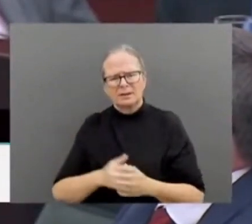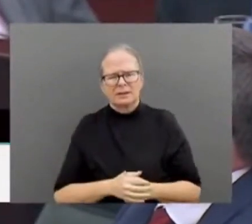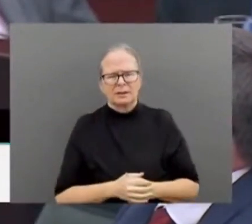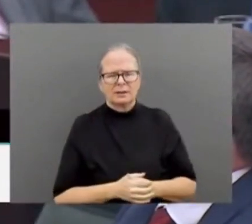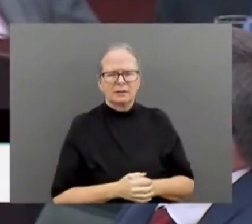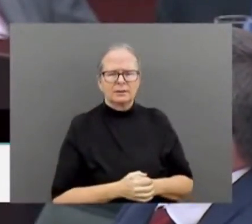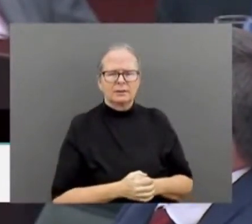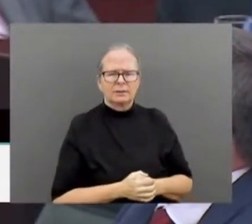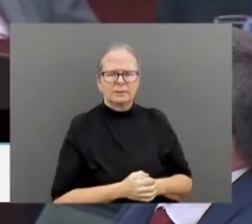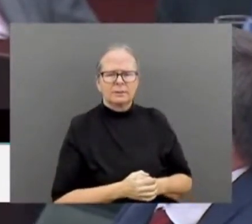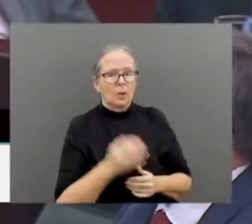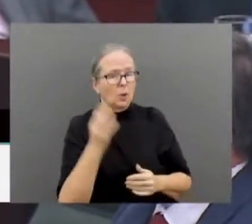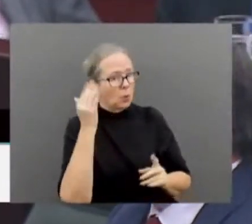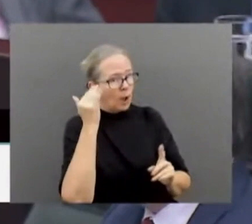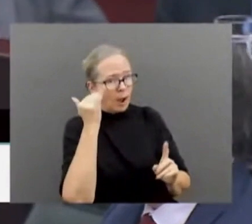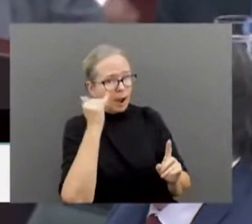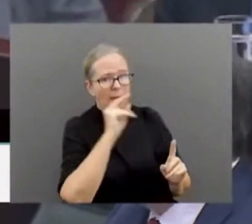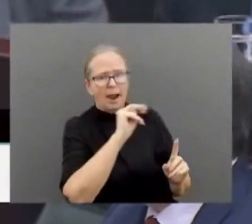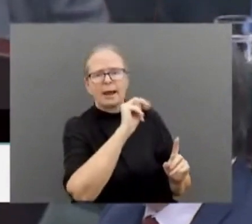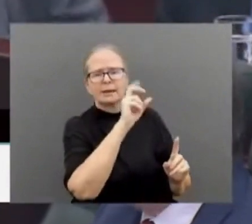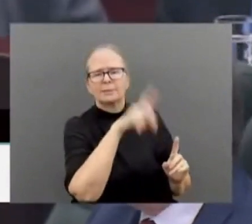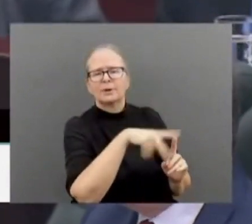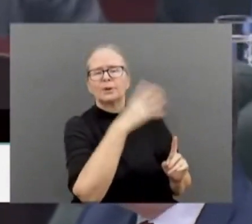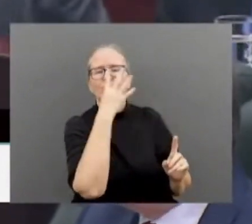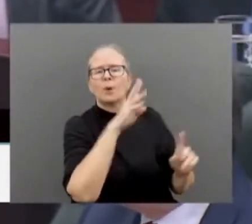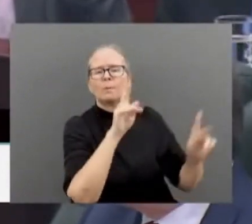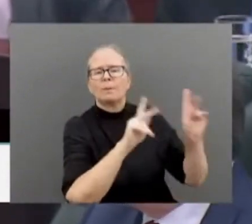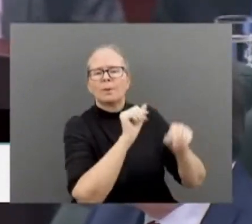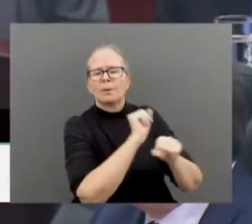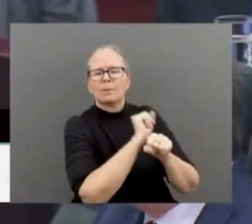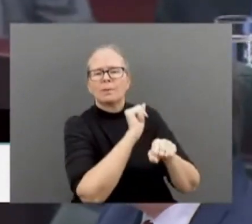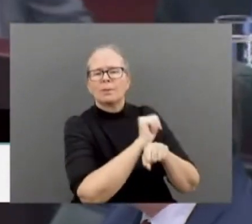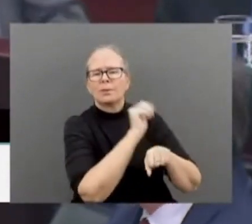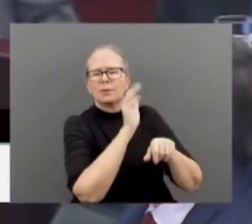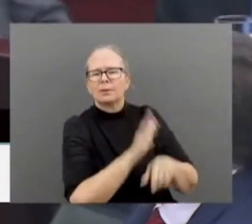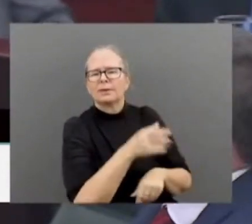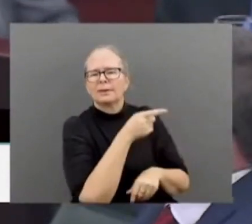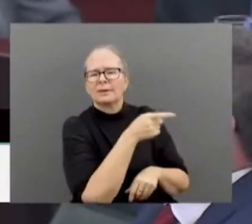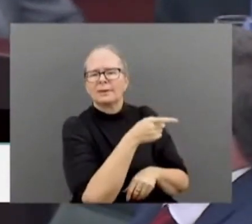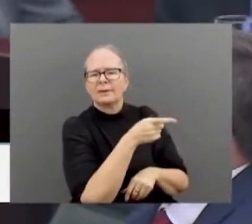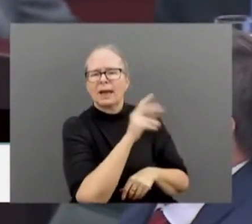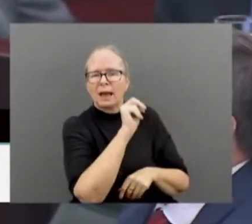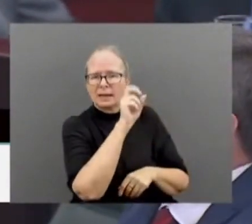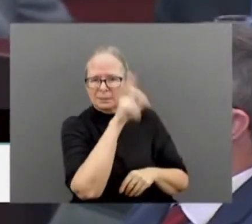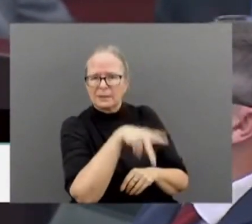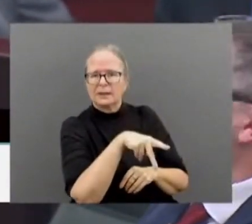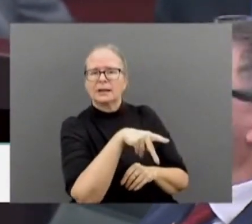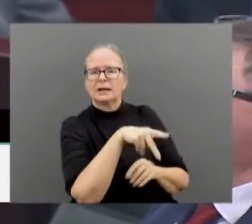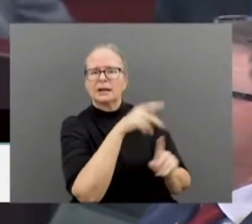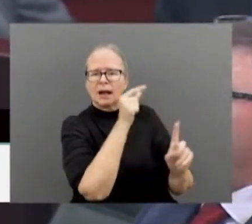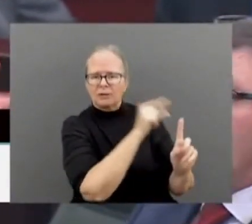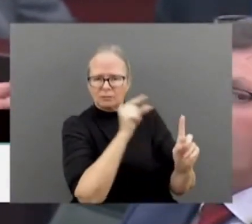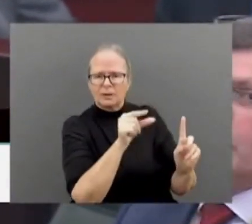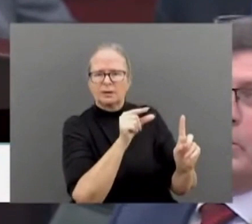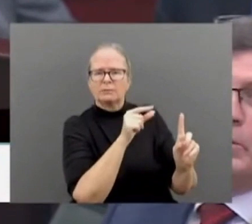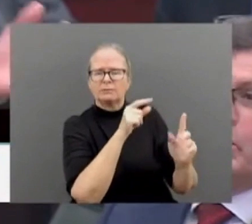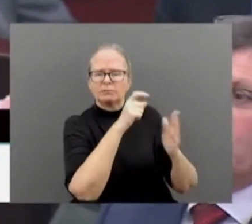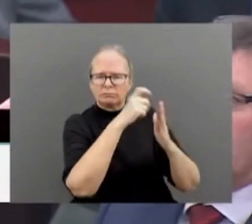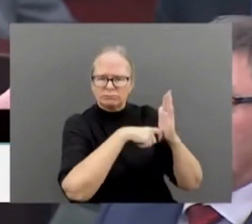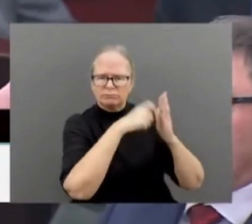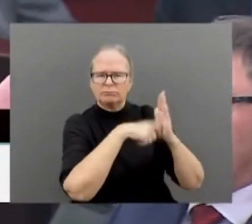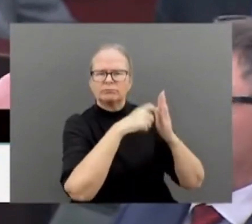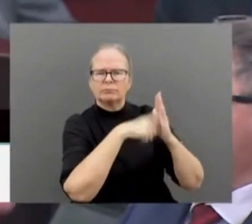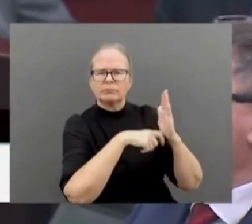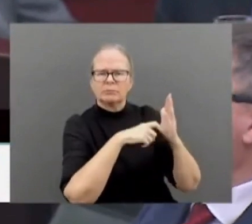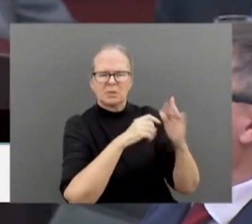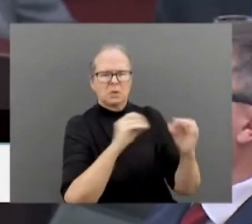know, when they were in power, Mr. Speaker, let's talk about some of the things they did. Well, they wanted to mine the Ram River Falls, Mr. Speaker, one of the most beautiful places on the